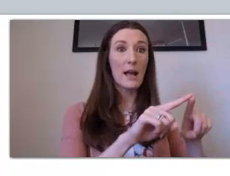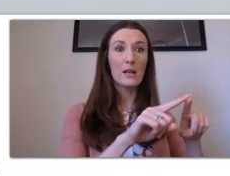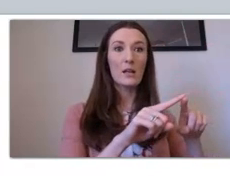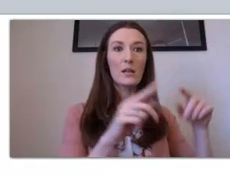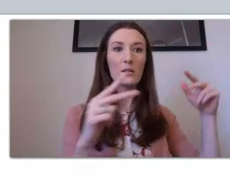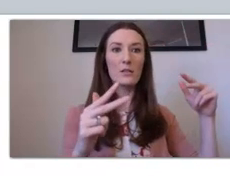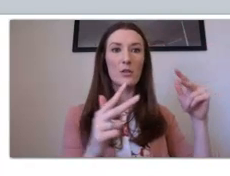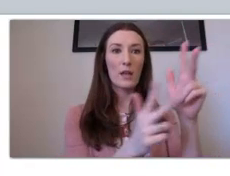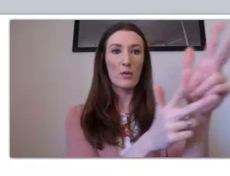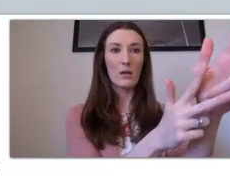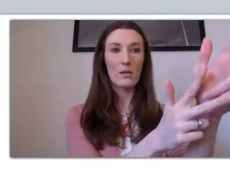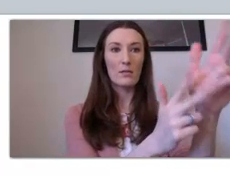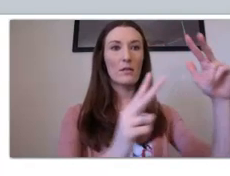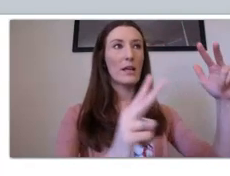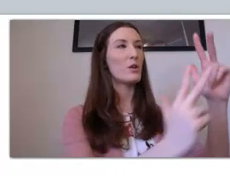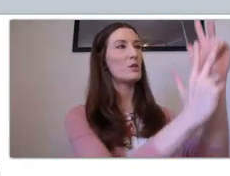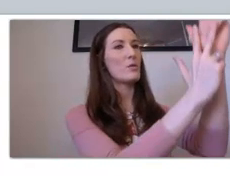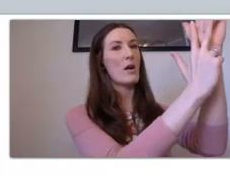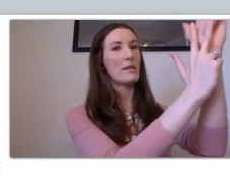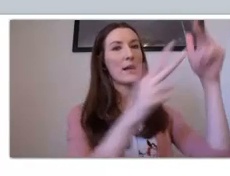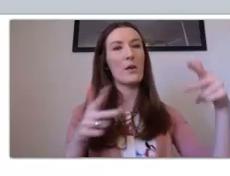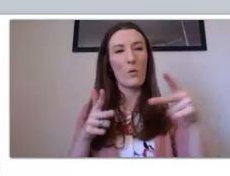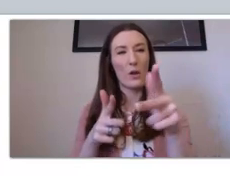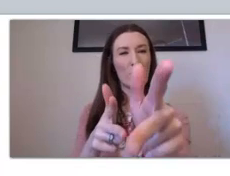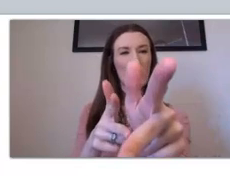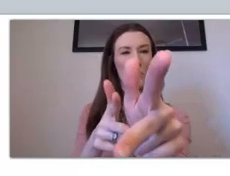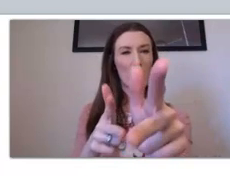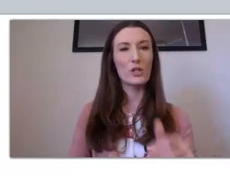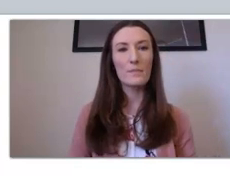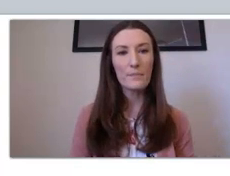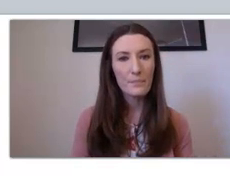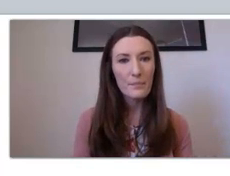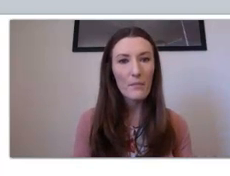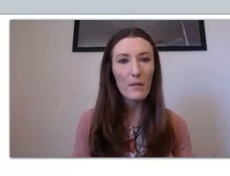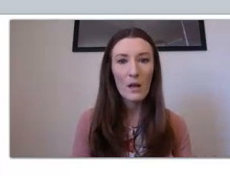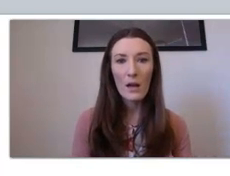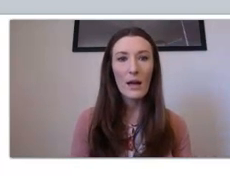Another sign so that you can do it on the sign or you can do merge.